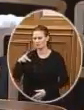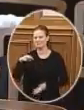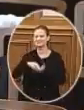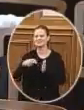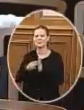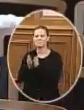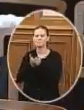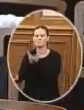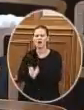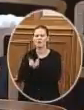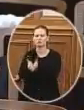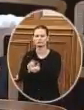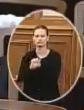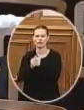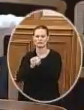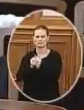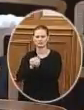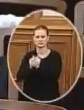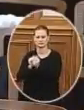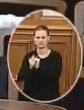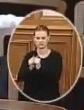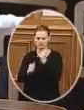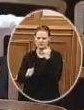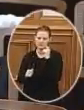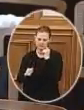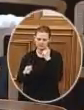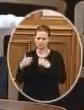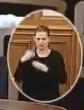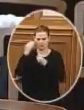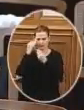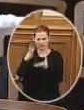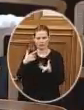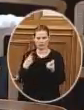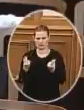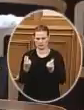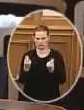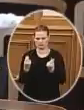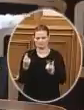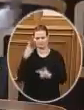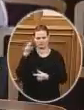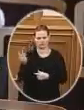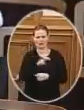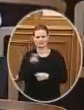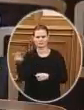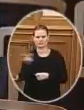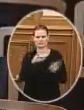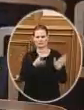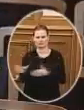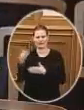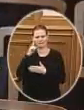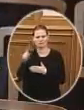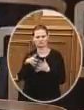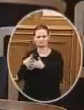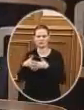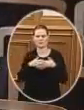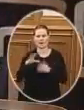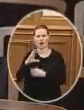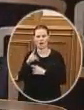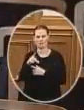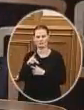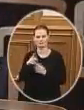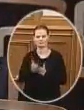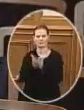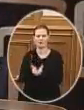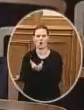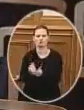a status report on where we are in doing the transportation planning for the America's Cup. And I appreciate the support of